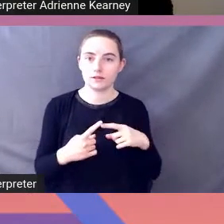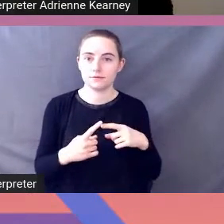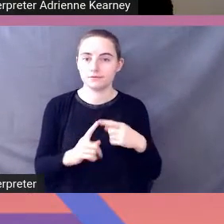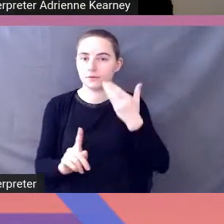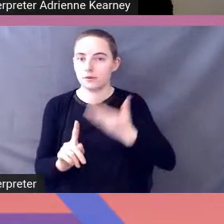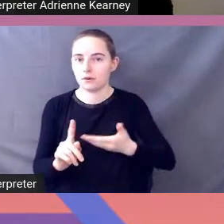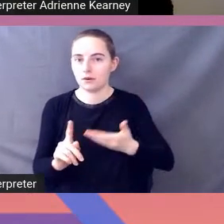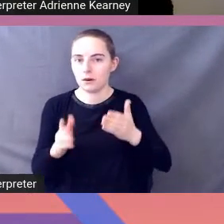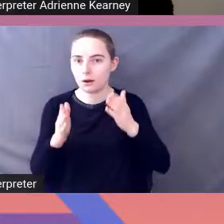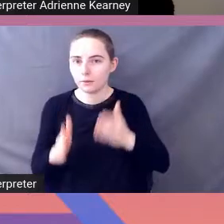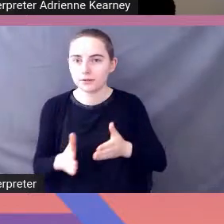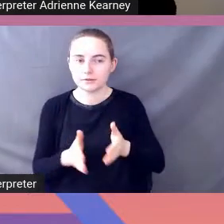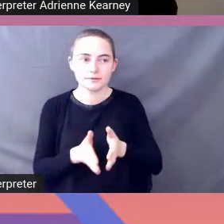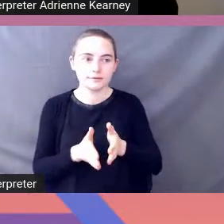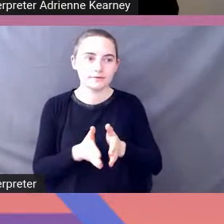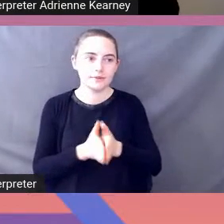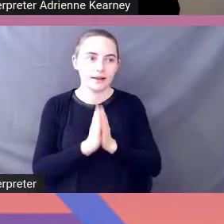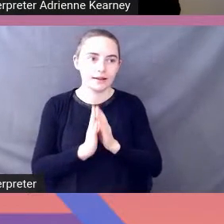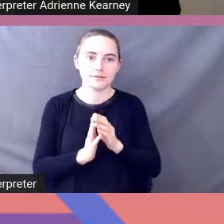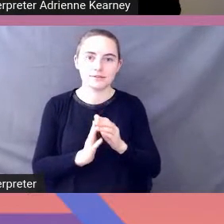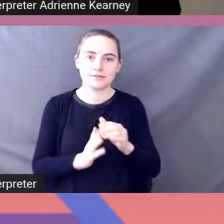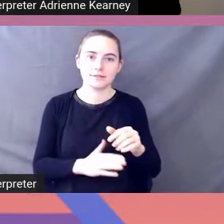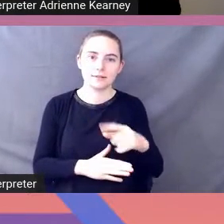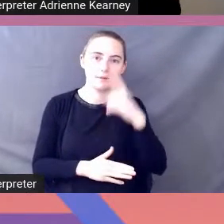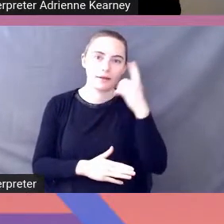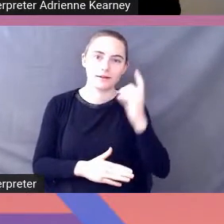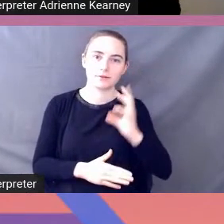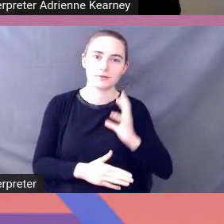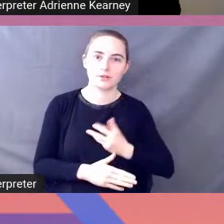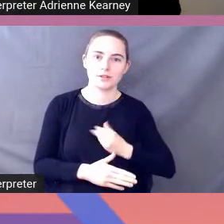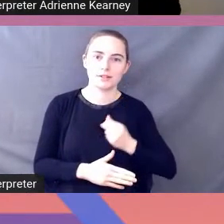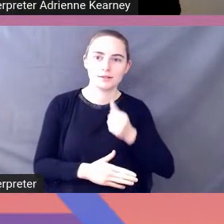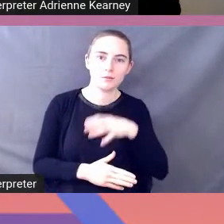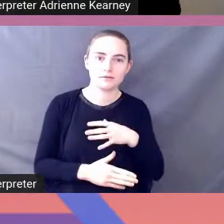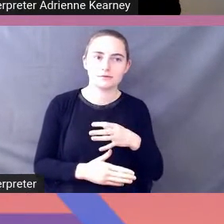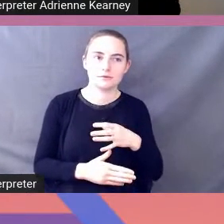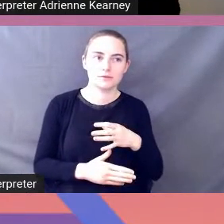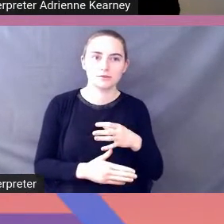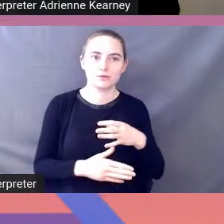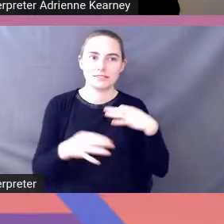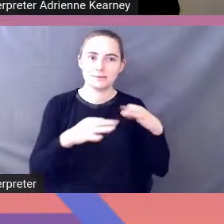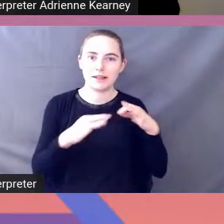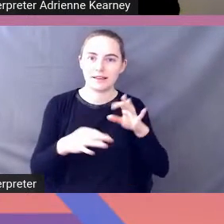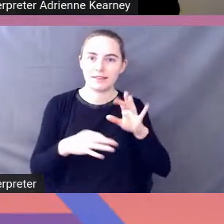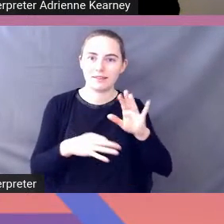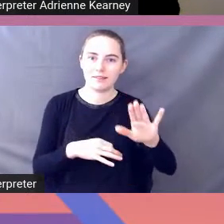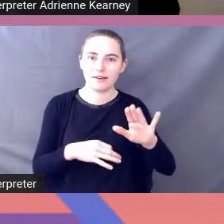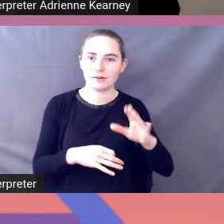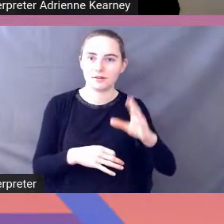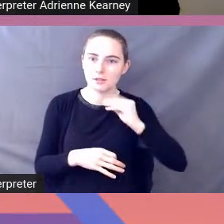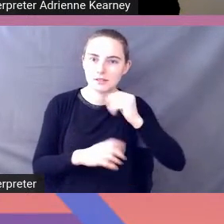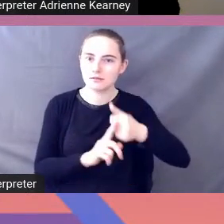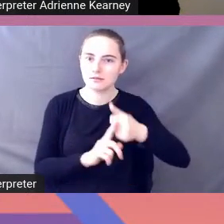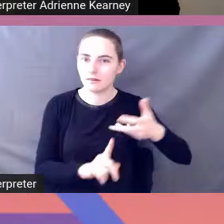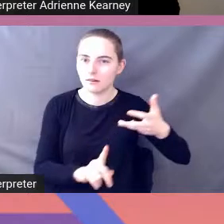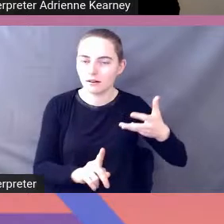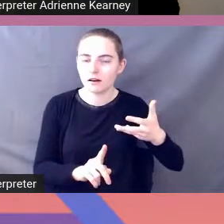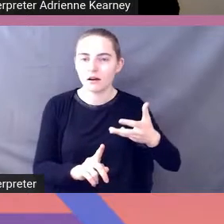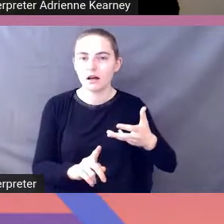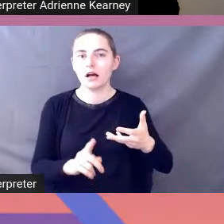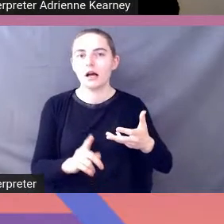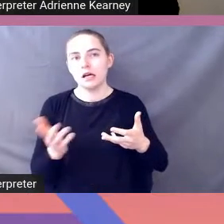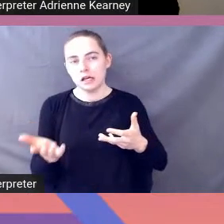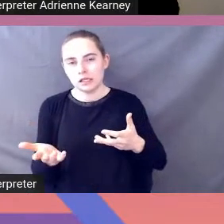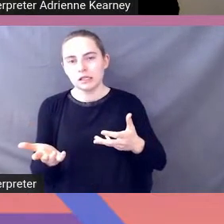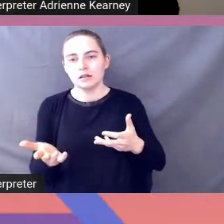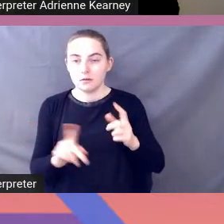to educate you about their experience. But if they're freely offering up that information, if they're freely offering up that platform, it's important, like Versatile said, to show